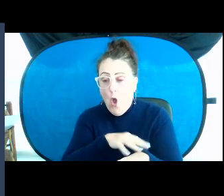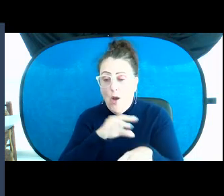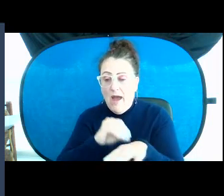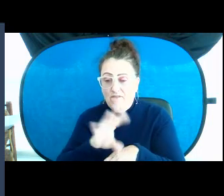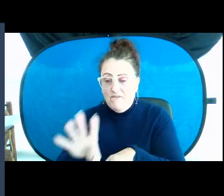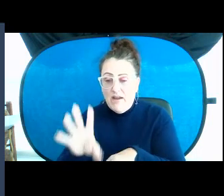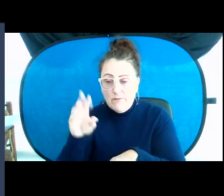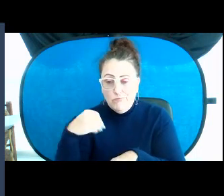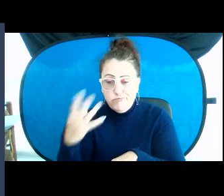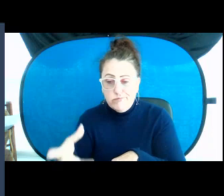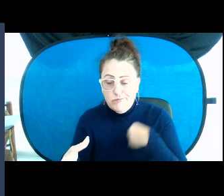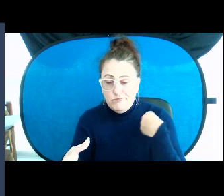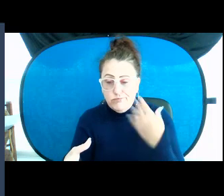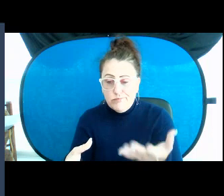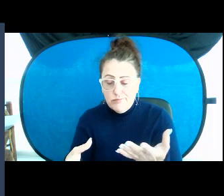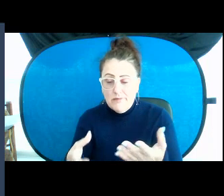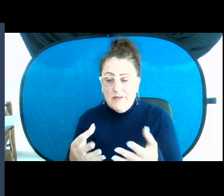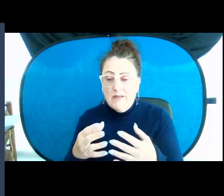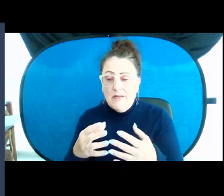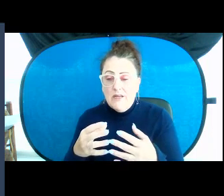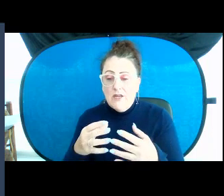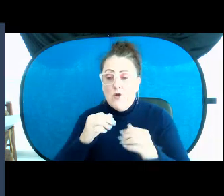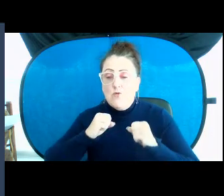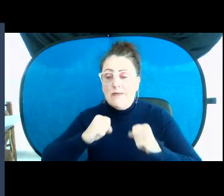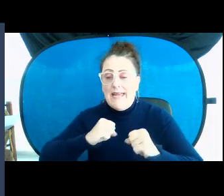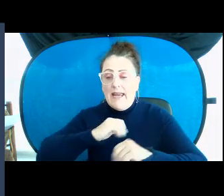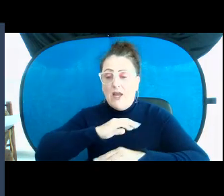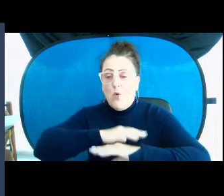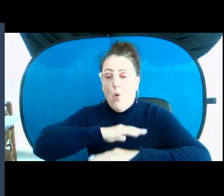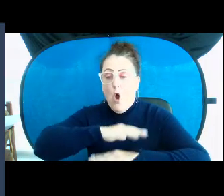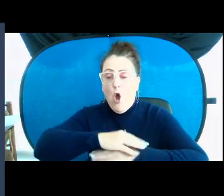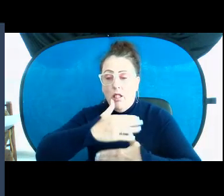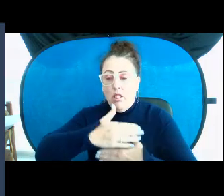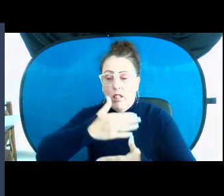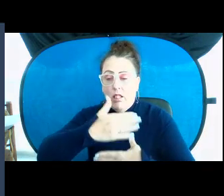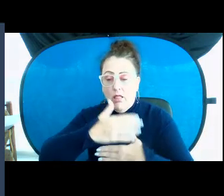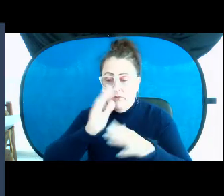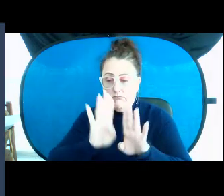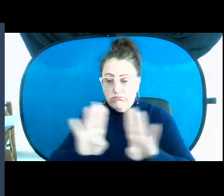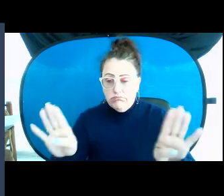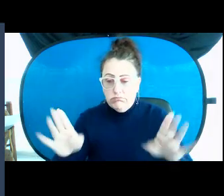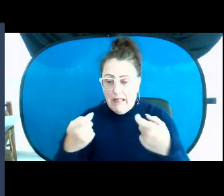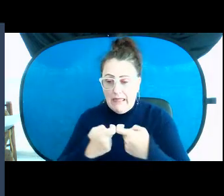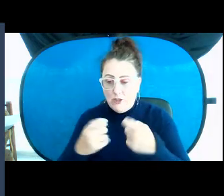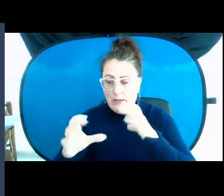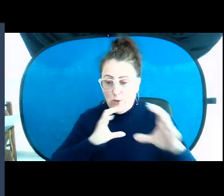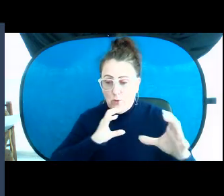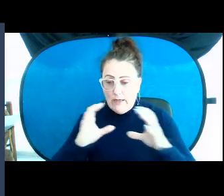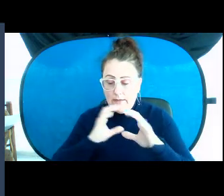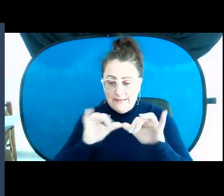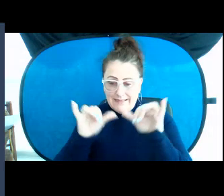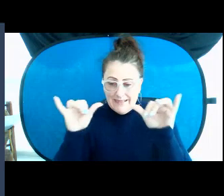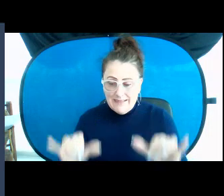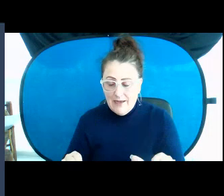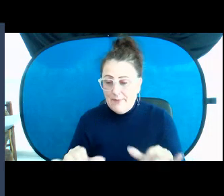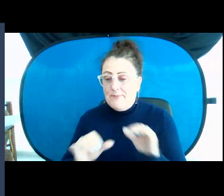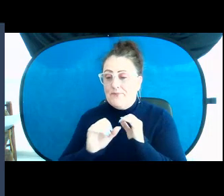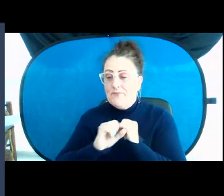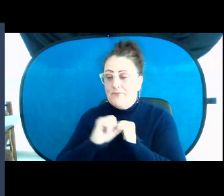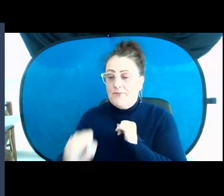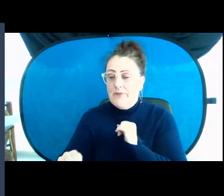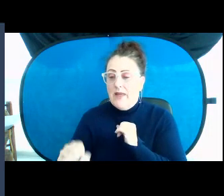of the project, including retaining wall construction, roadway paving, electrical and communication systems, essential utility and